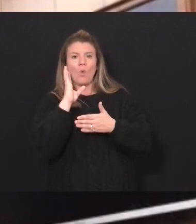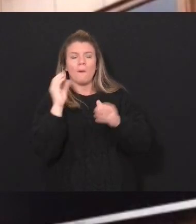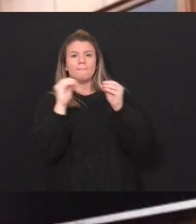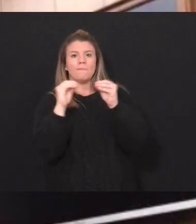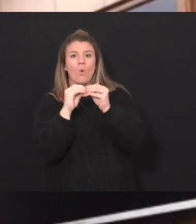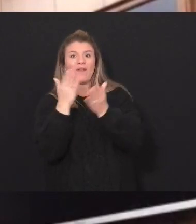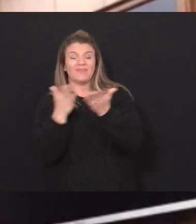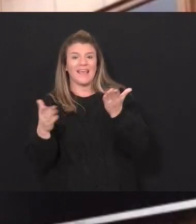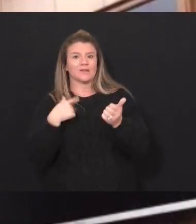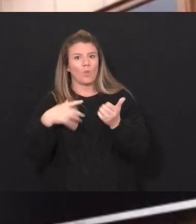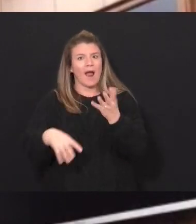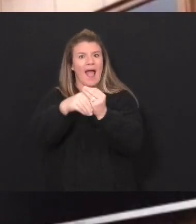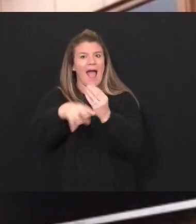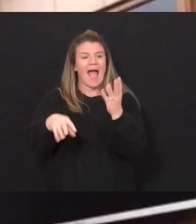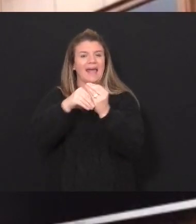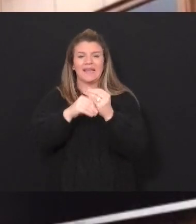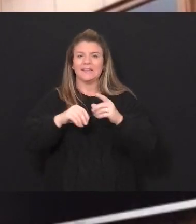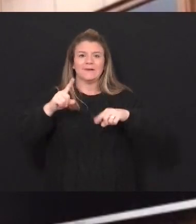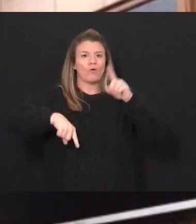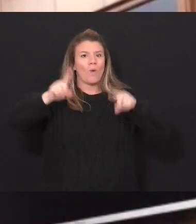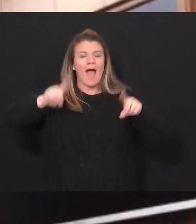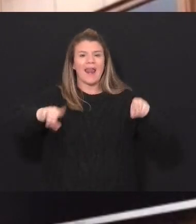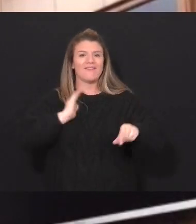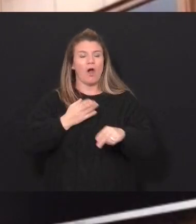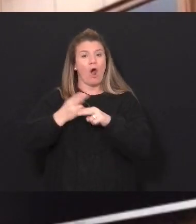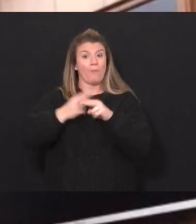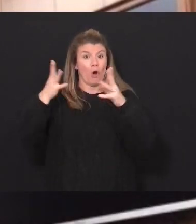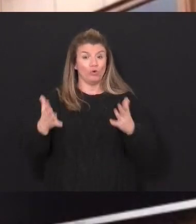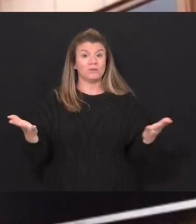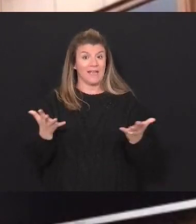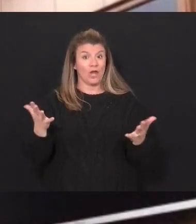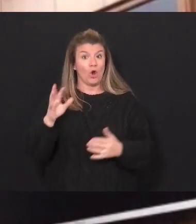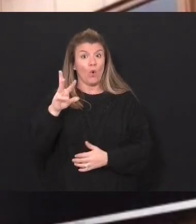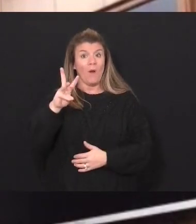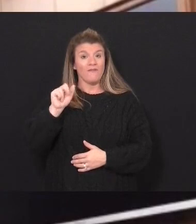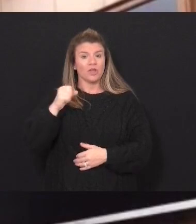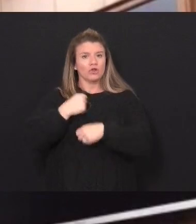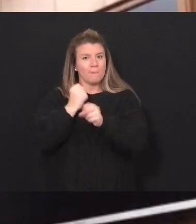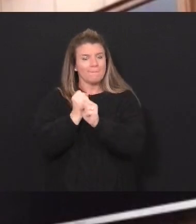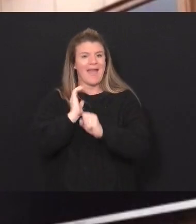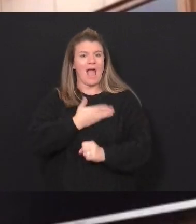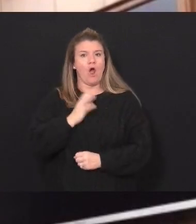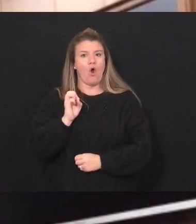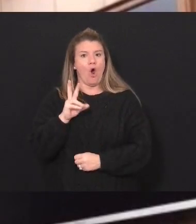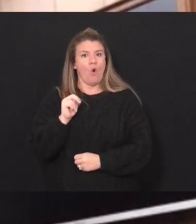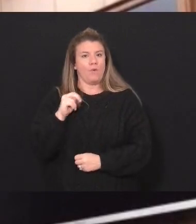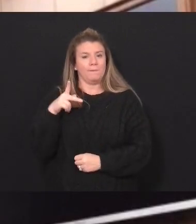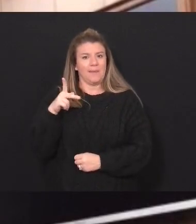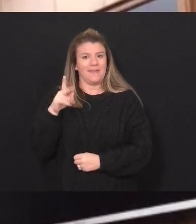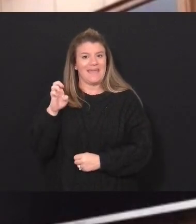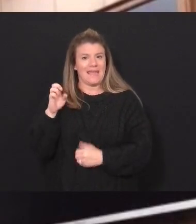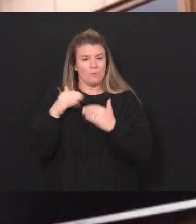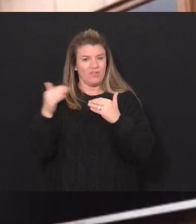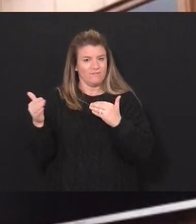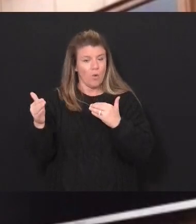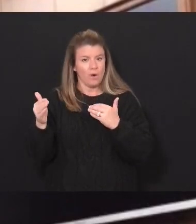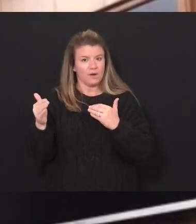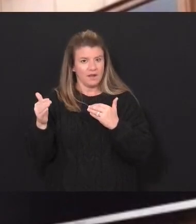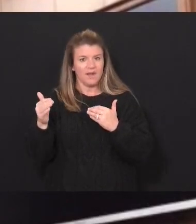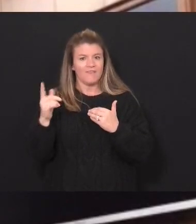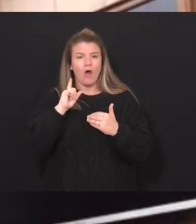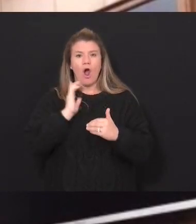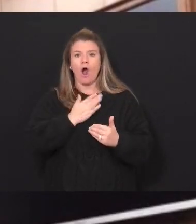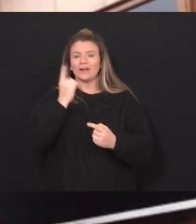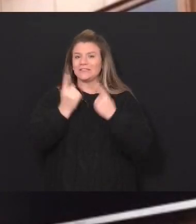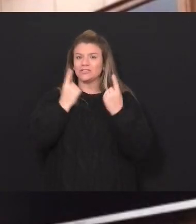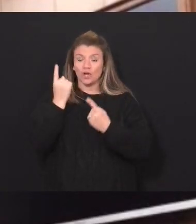that are being done by a variety of partners here in West Virginia to produce our own PPE going forward in light of the